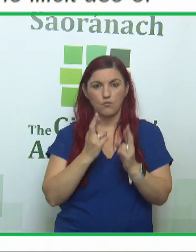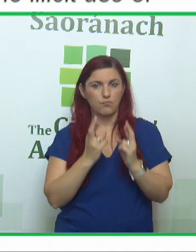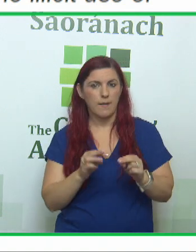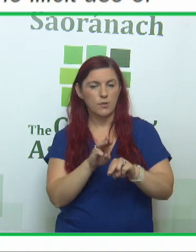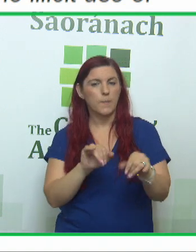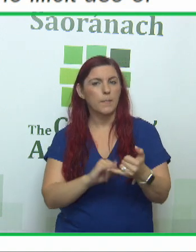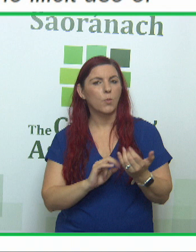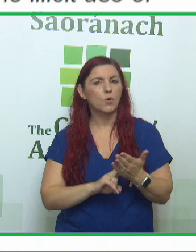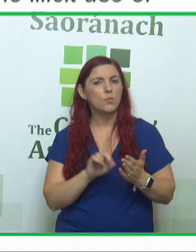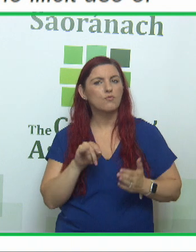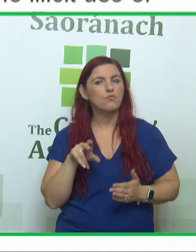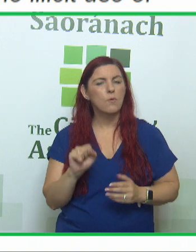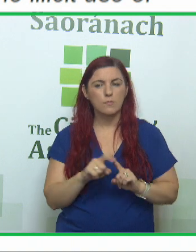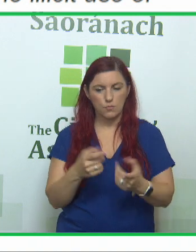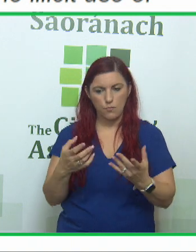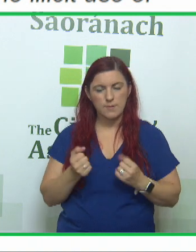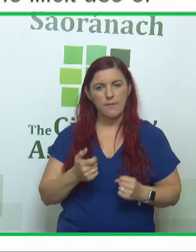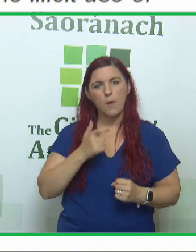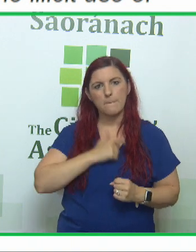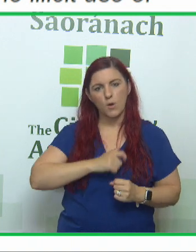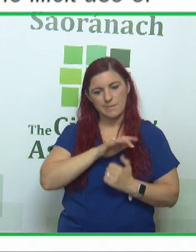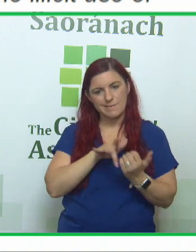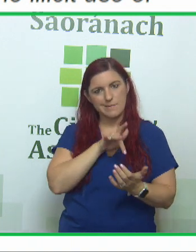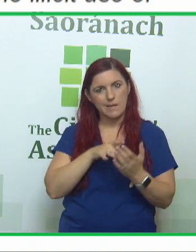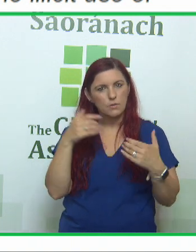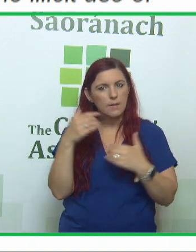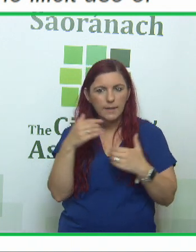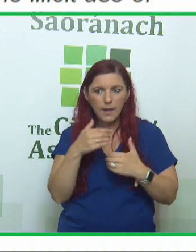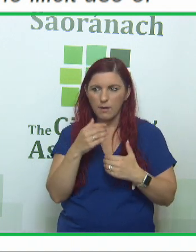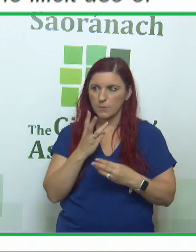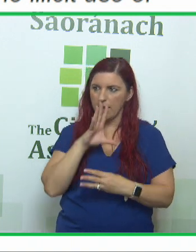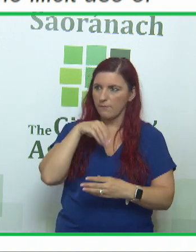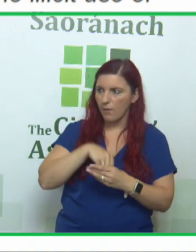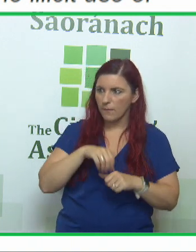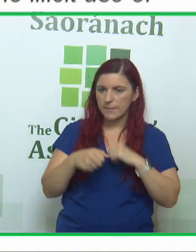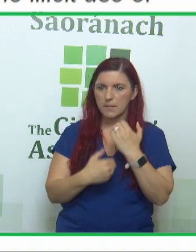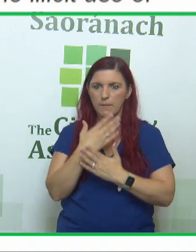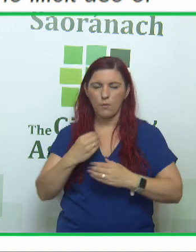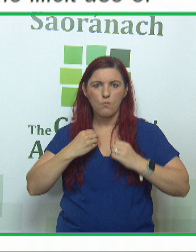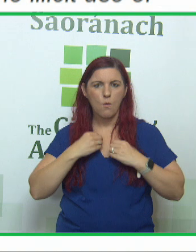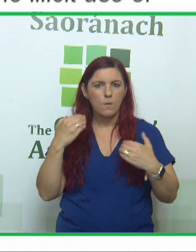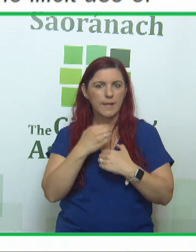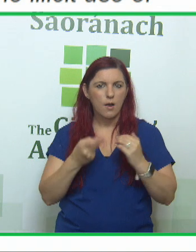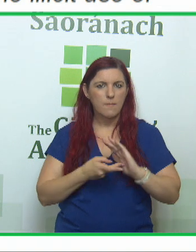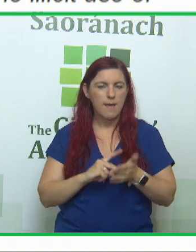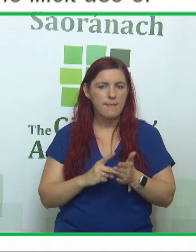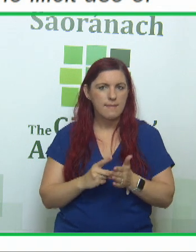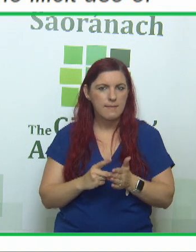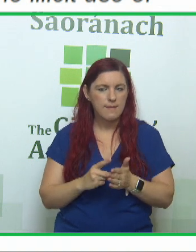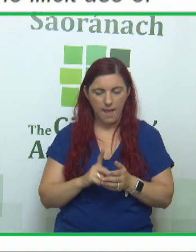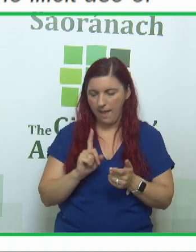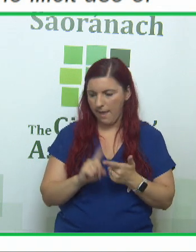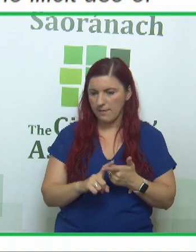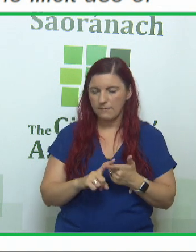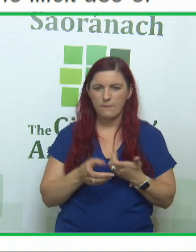use drugs to receive person-centred care and to be involved in the development of their care plan. And we've also